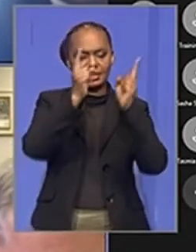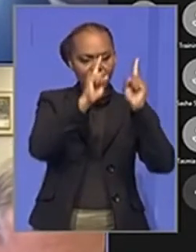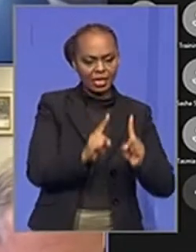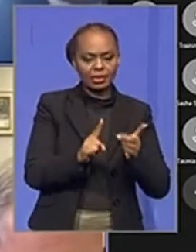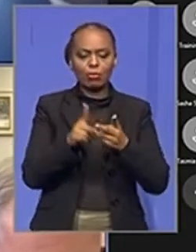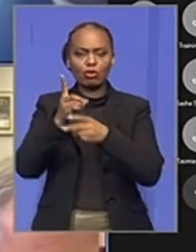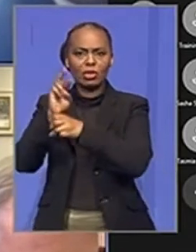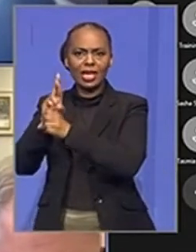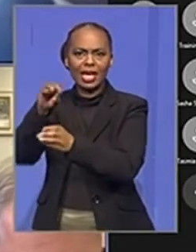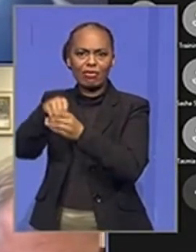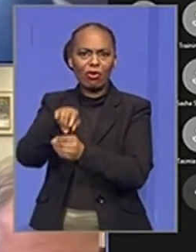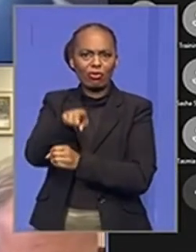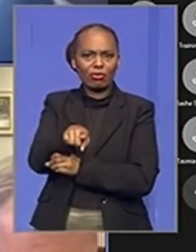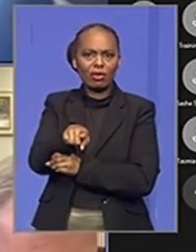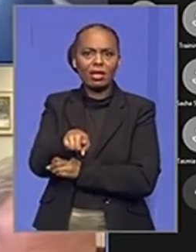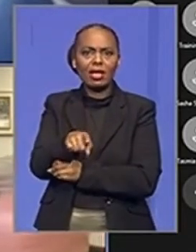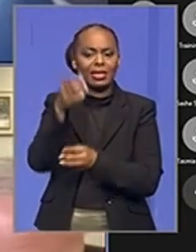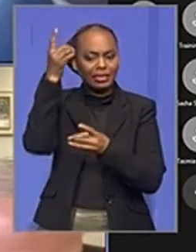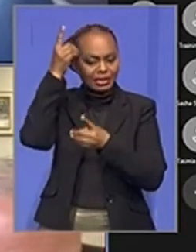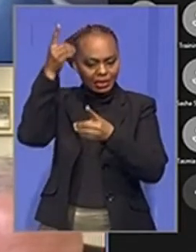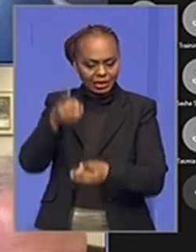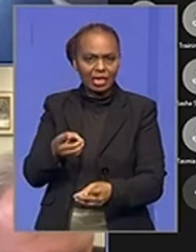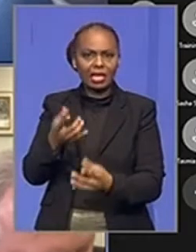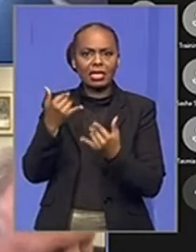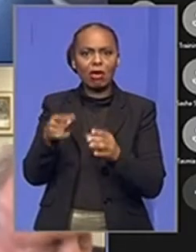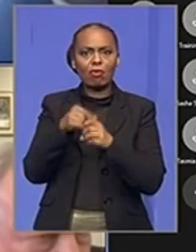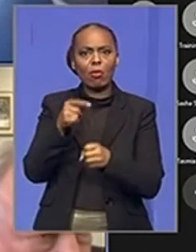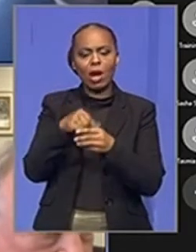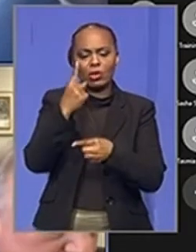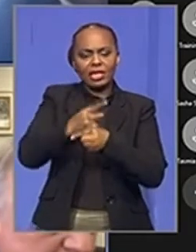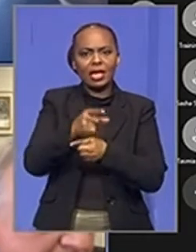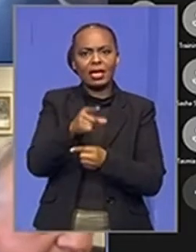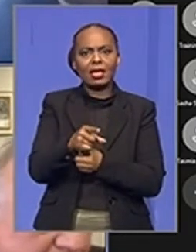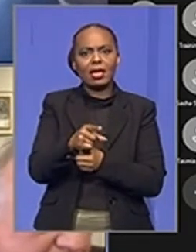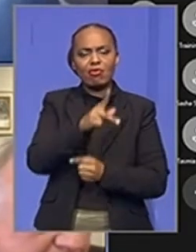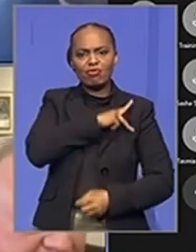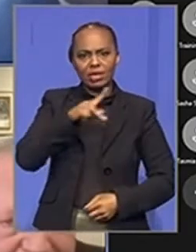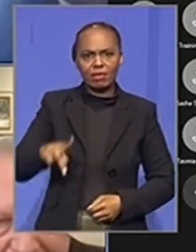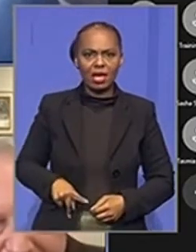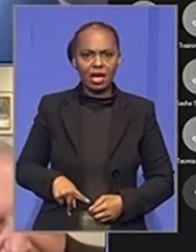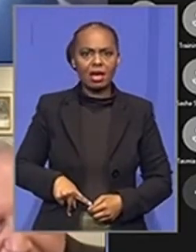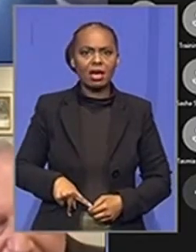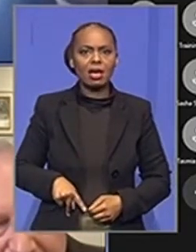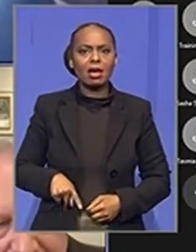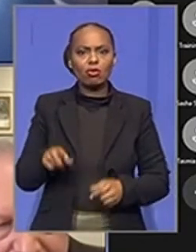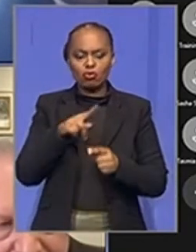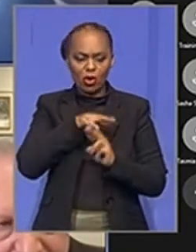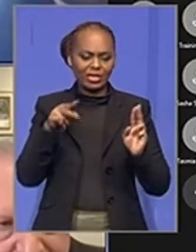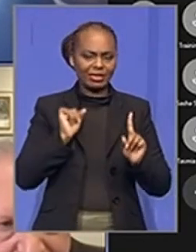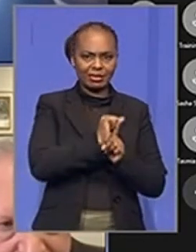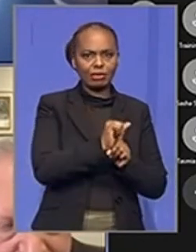and that the decision had been taken by the Gauteng Premier David Makhura, not her, to implement this process.